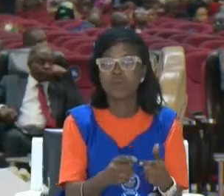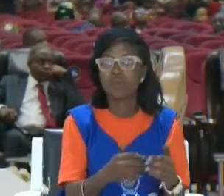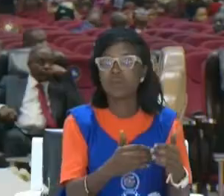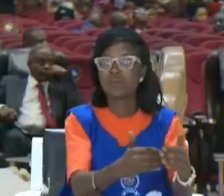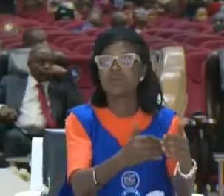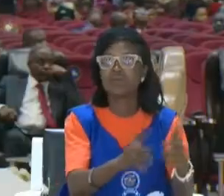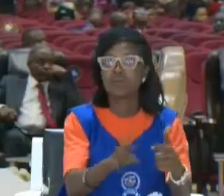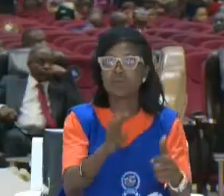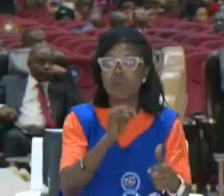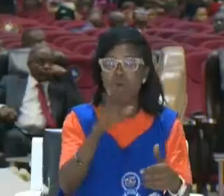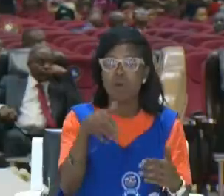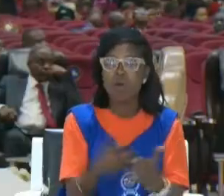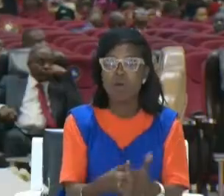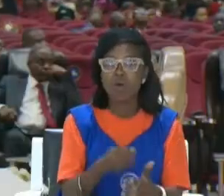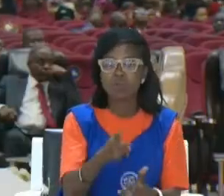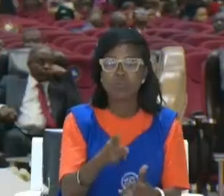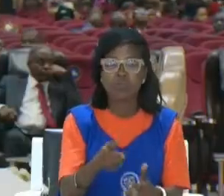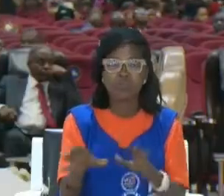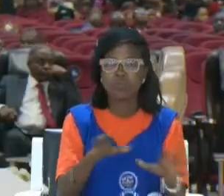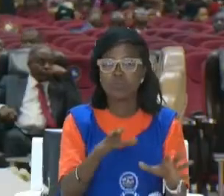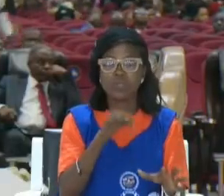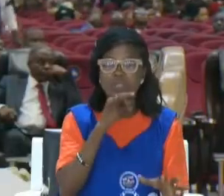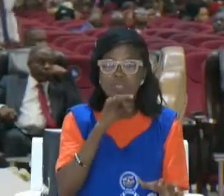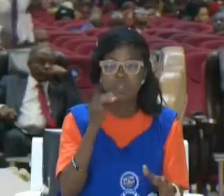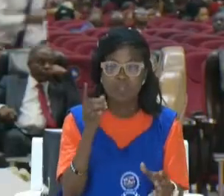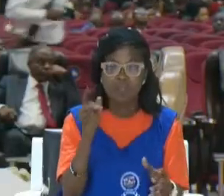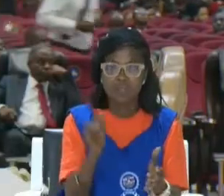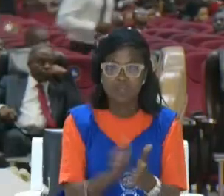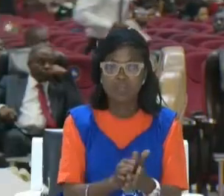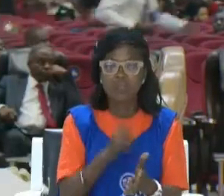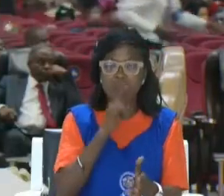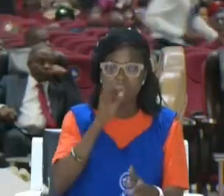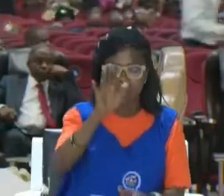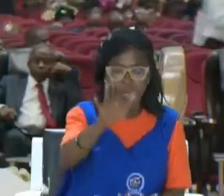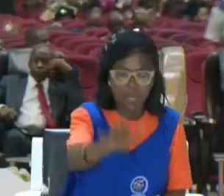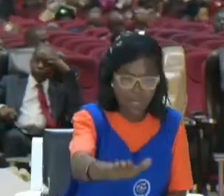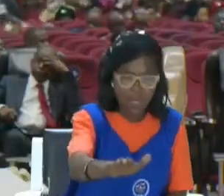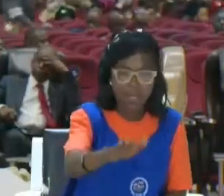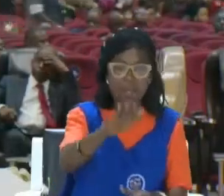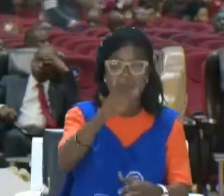just to lay their hands on your head as a sign of agreement